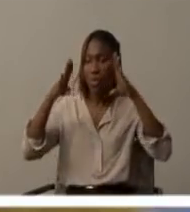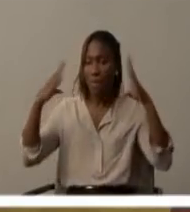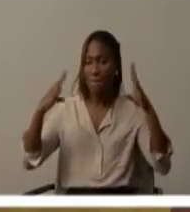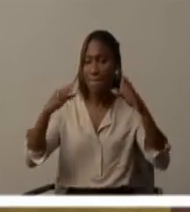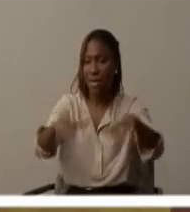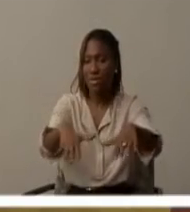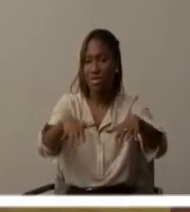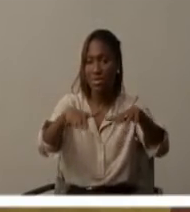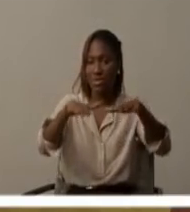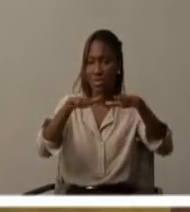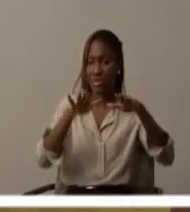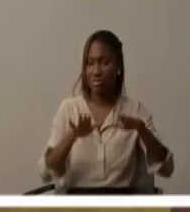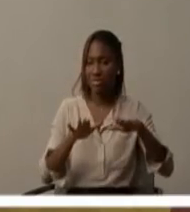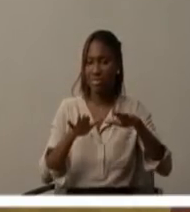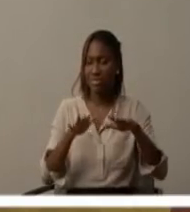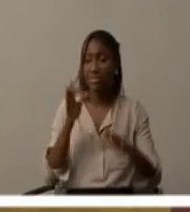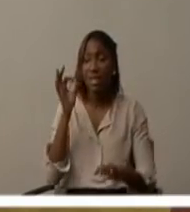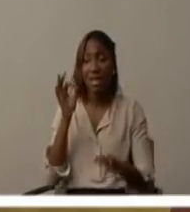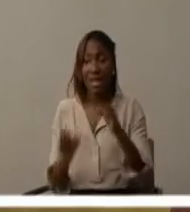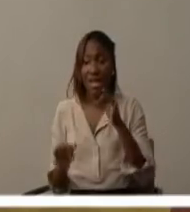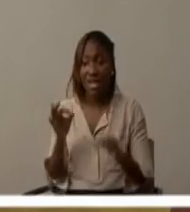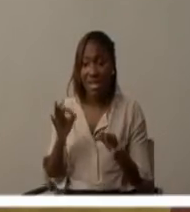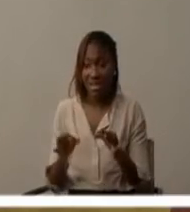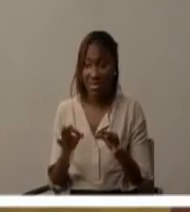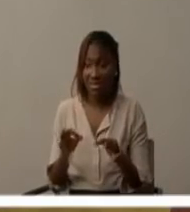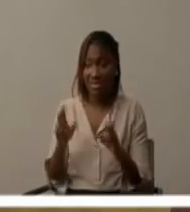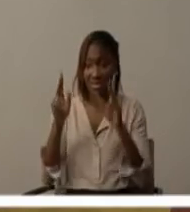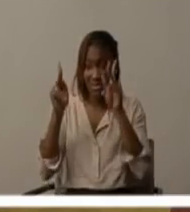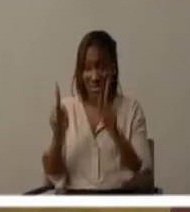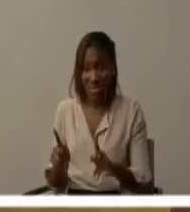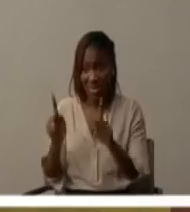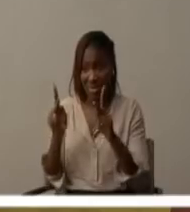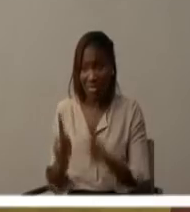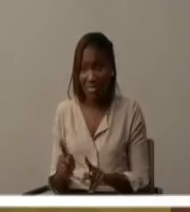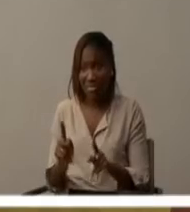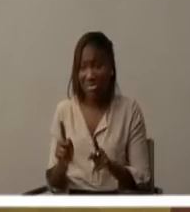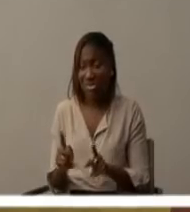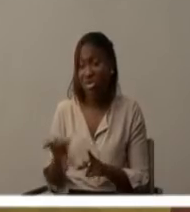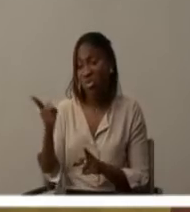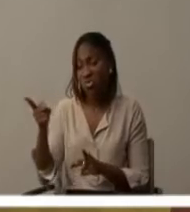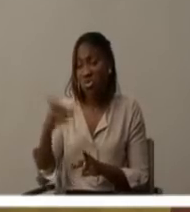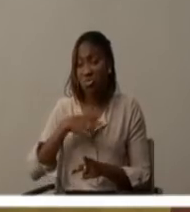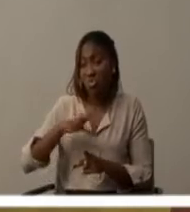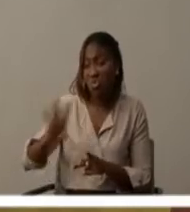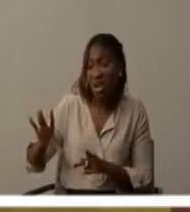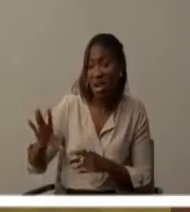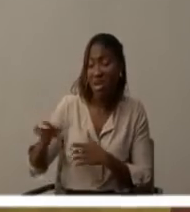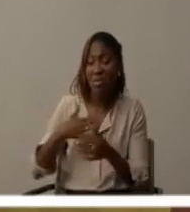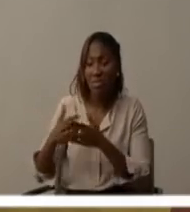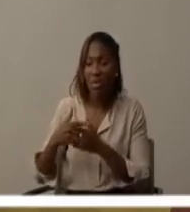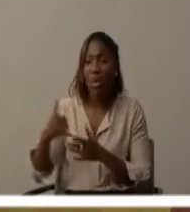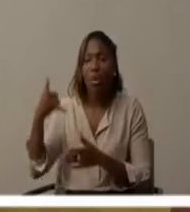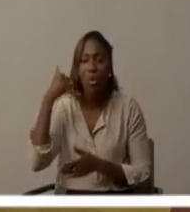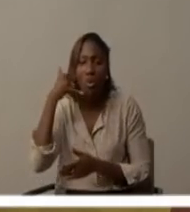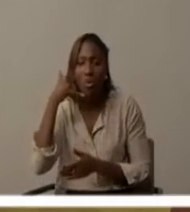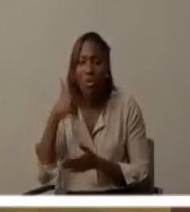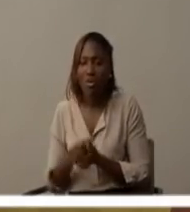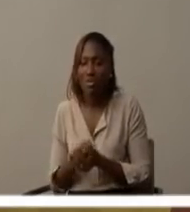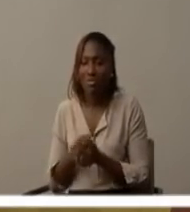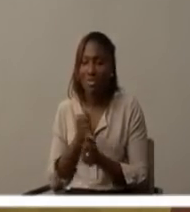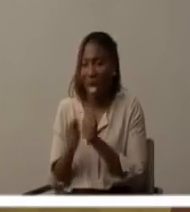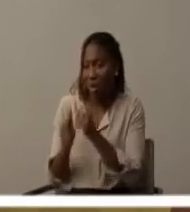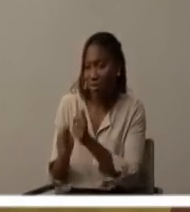open it. And if the person is not living with you, call them, FaceTime them, WhatsApp them. Engage in forgiveness